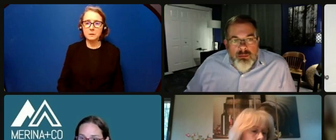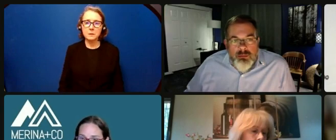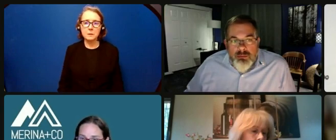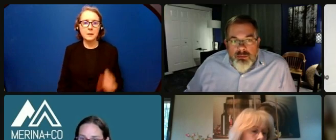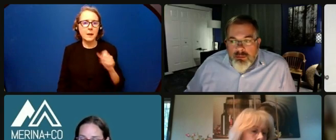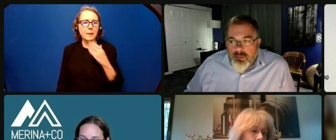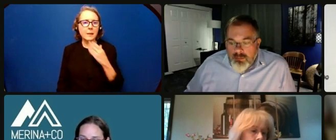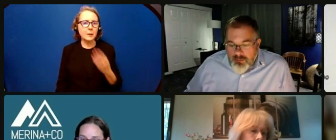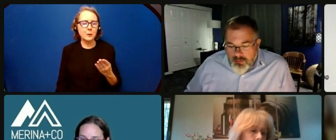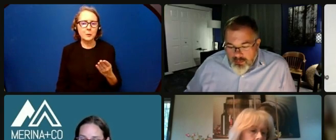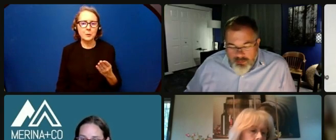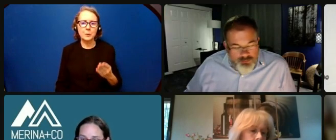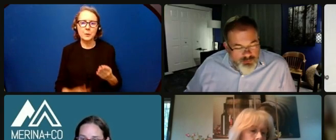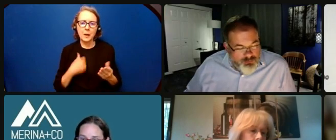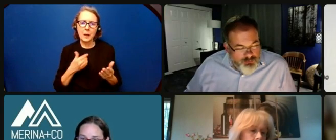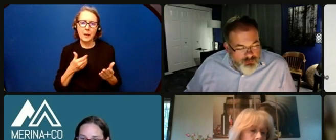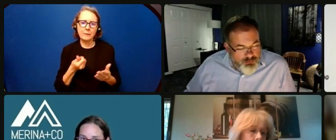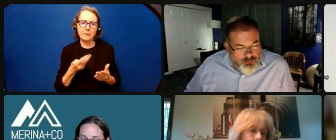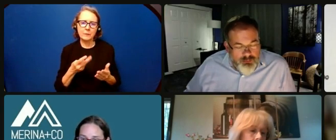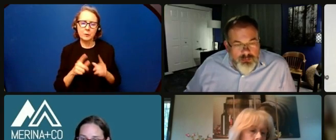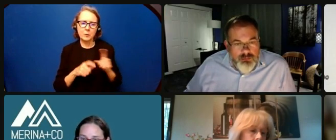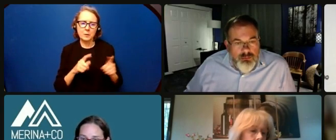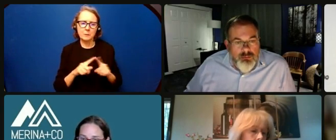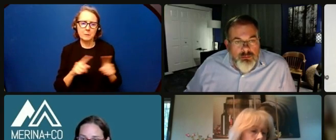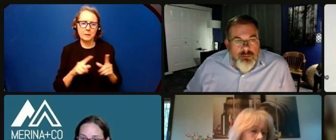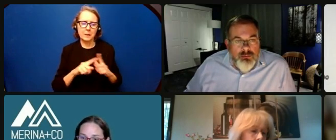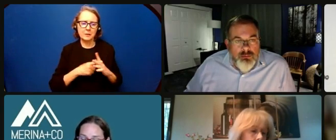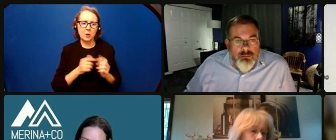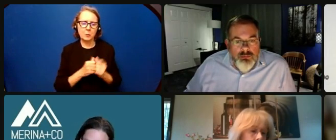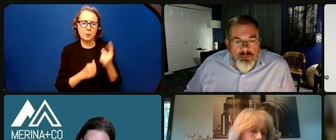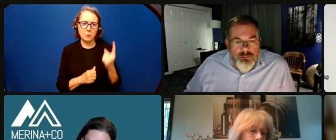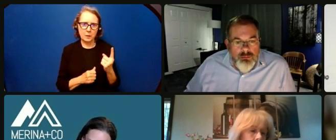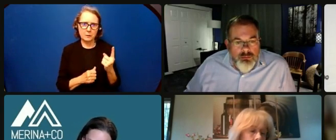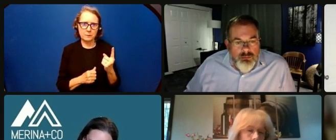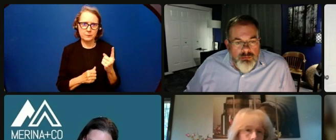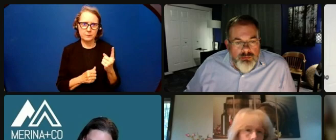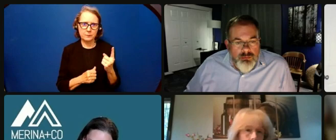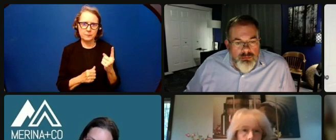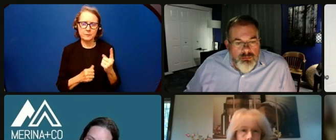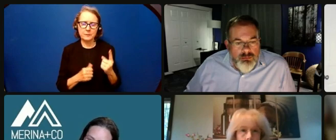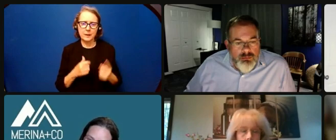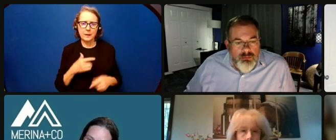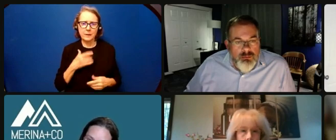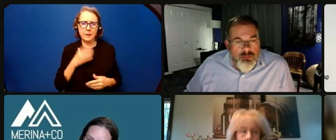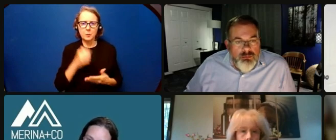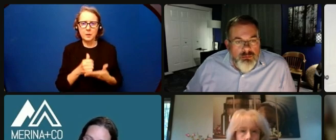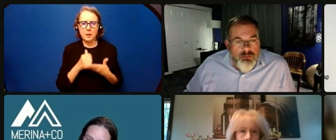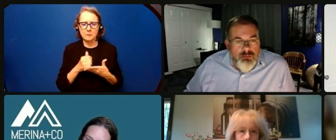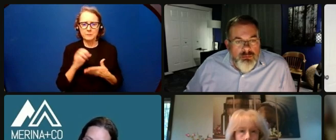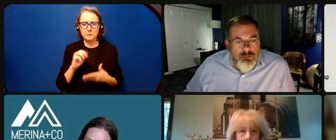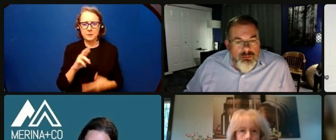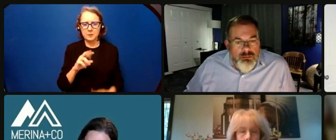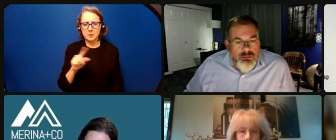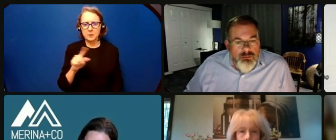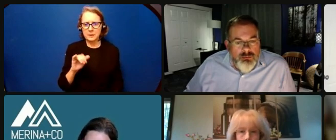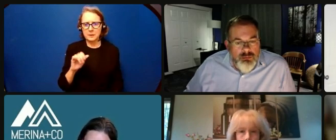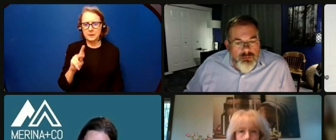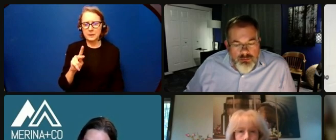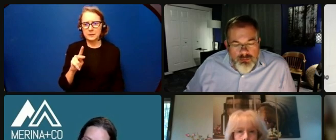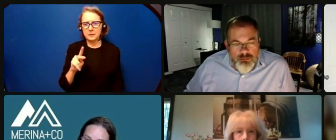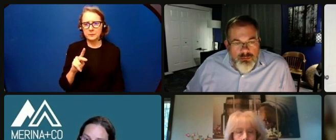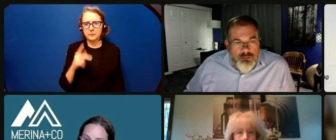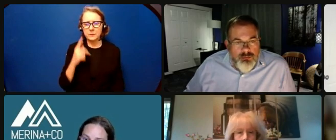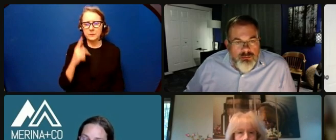Thank you so much. I have a few, but I'll start with one. And I think it would be helpful, Mr. Zink, if you could, for